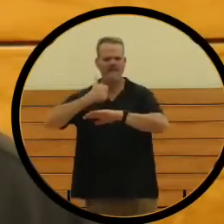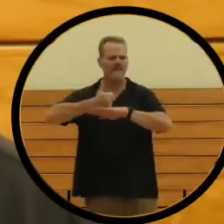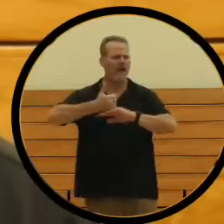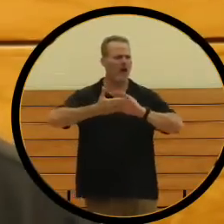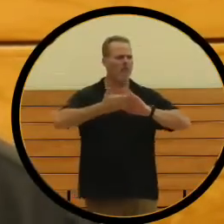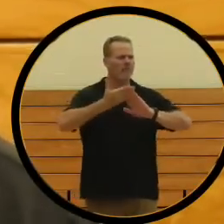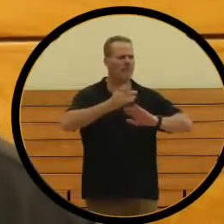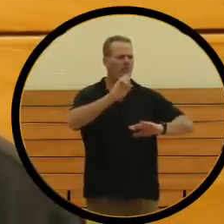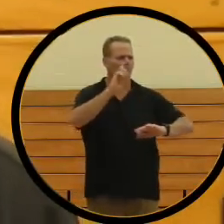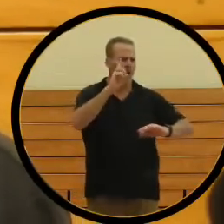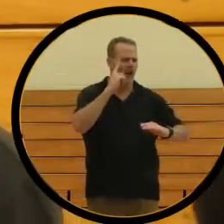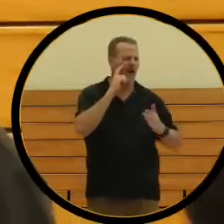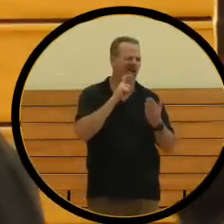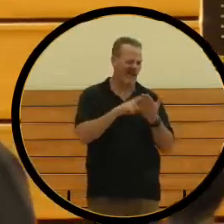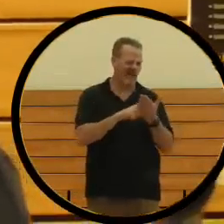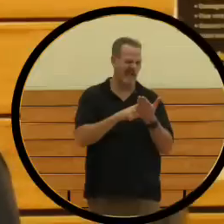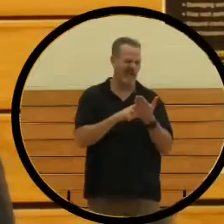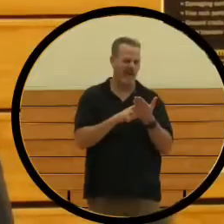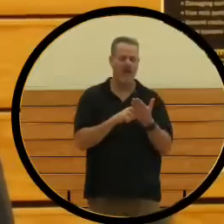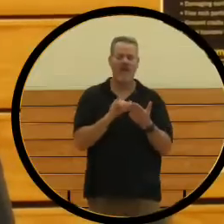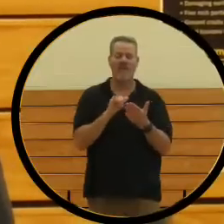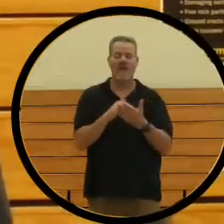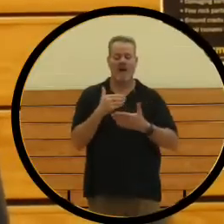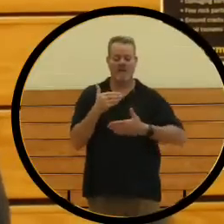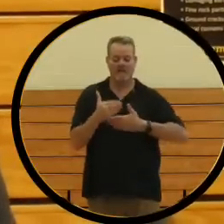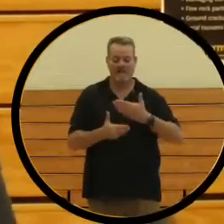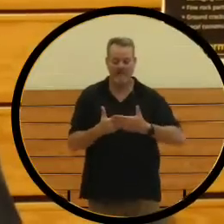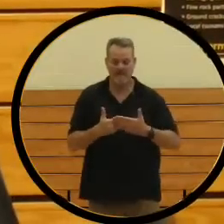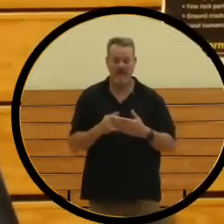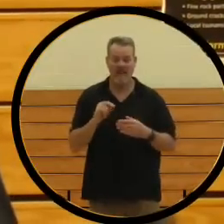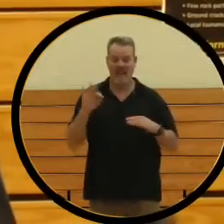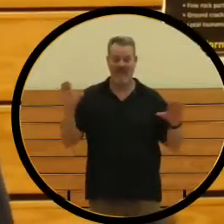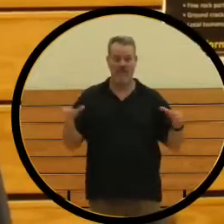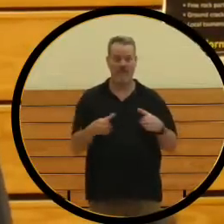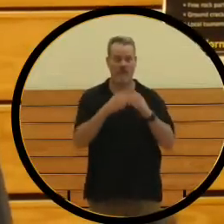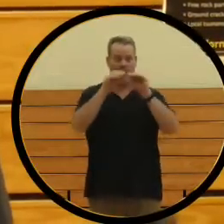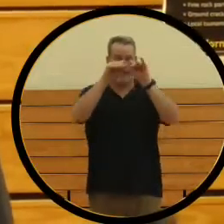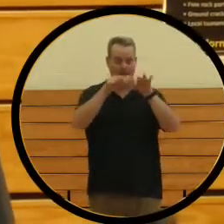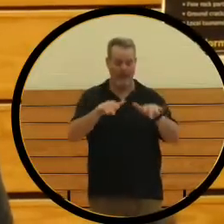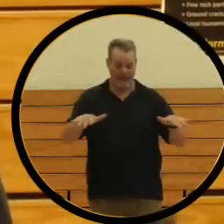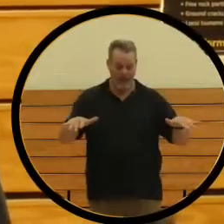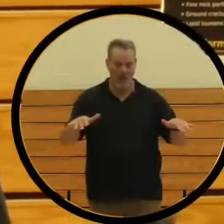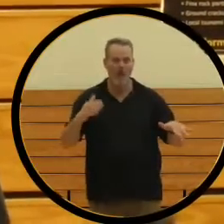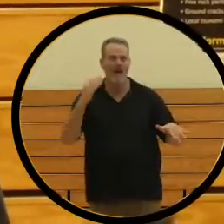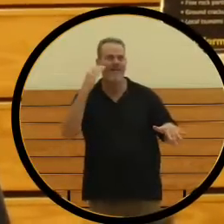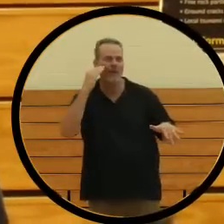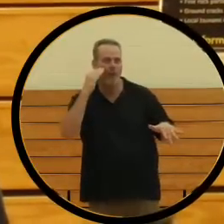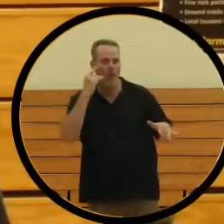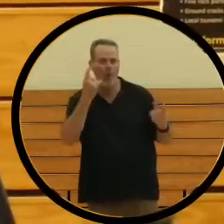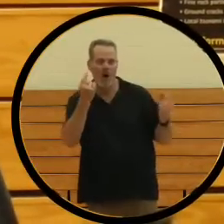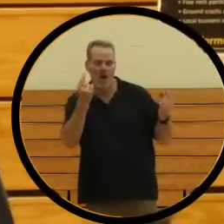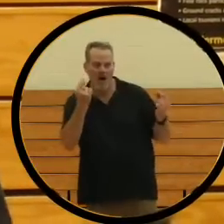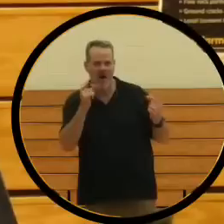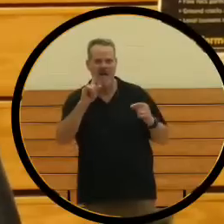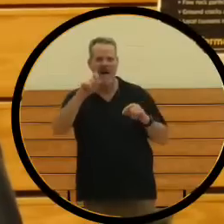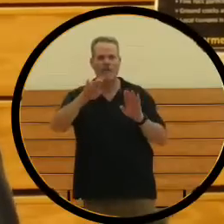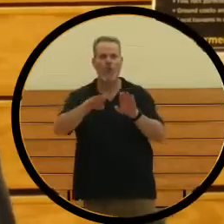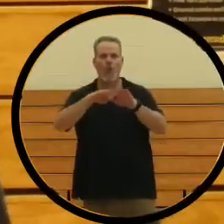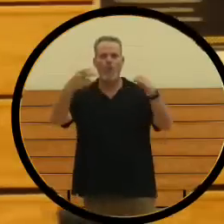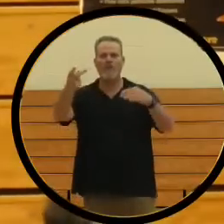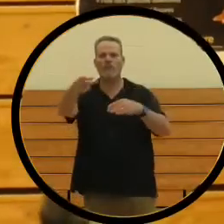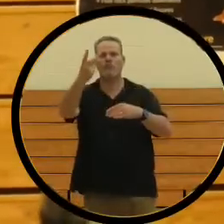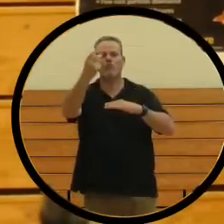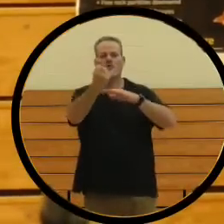so forth, recognizing that a flow, there's two sides to a flow, so they know that they would have to probably open up two